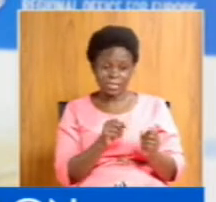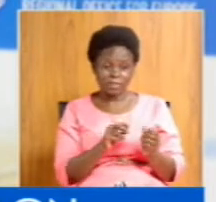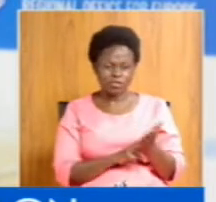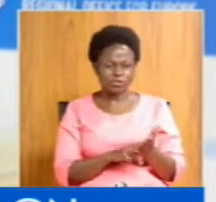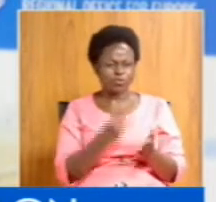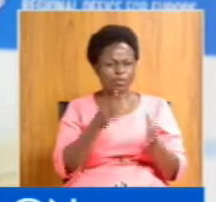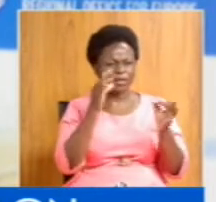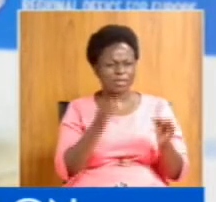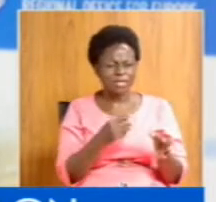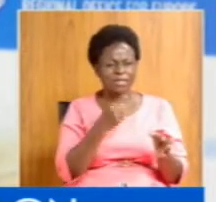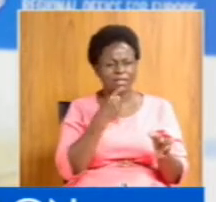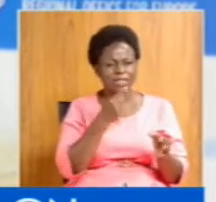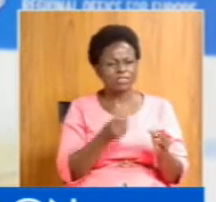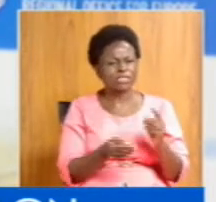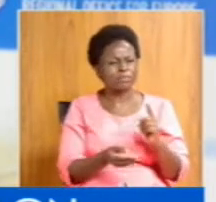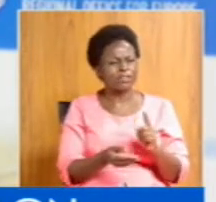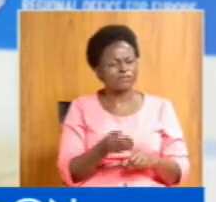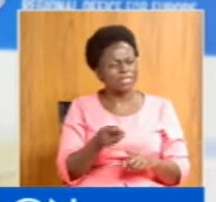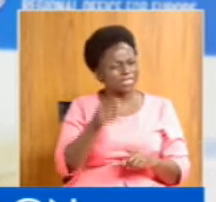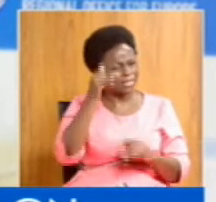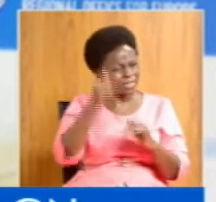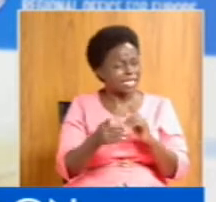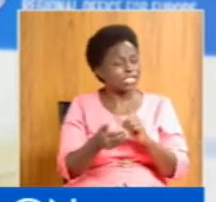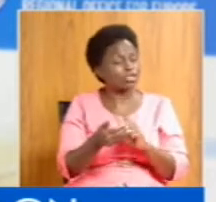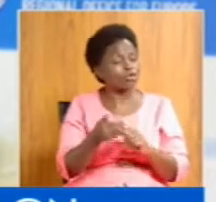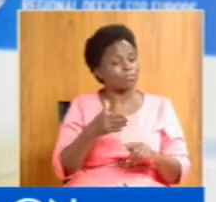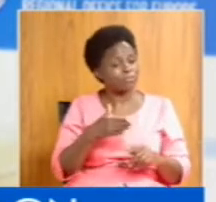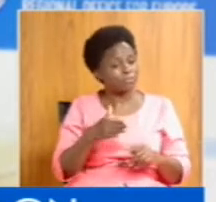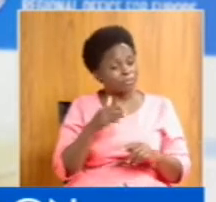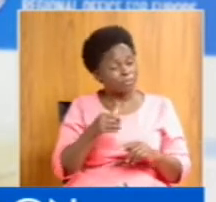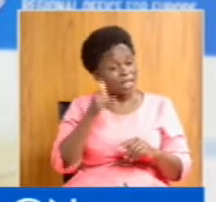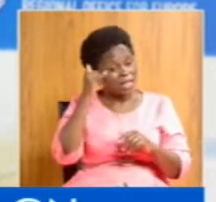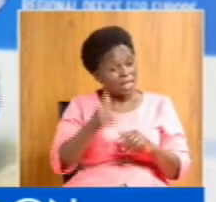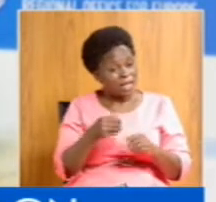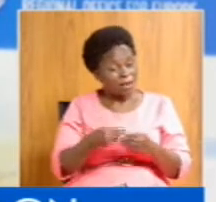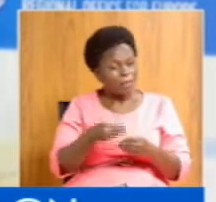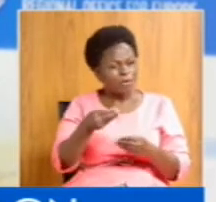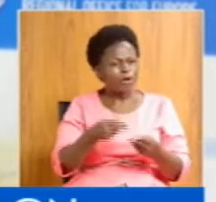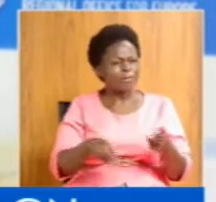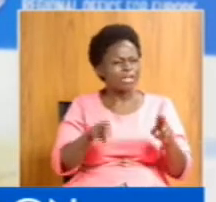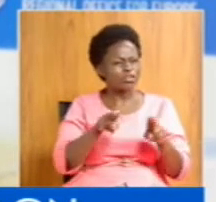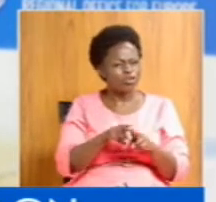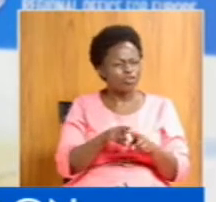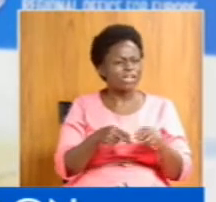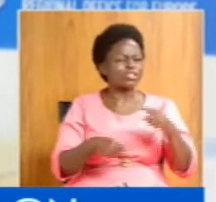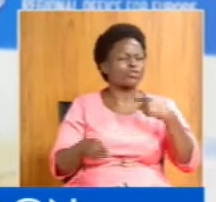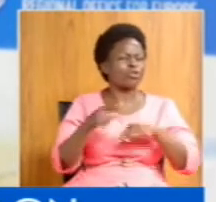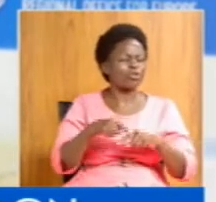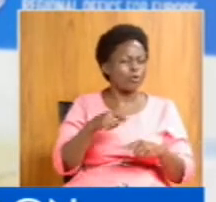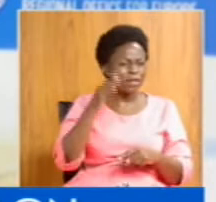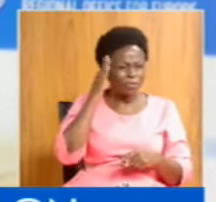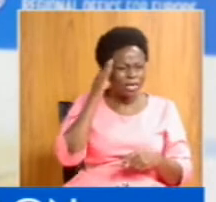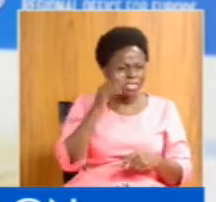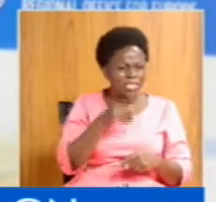of the things they said was publish beneficial ownership in other words for these large procurement contracts you go all the way back so you know